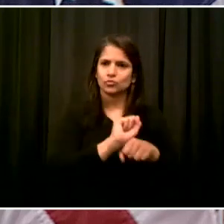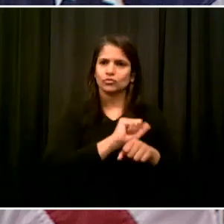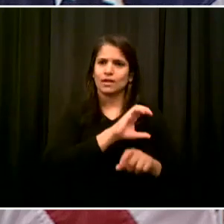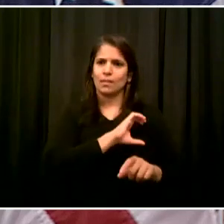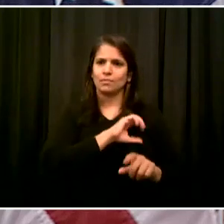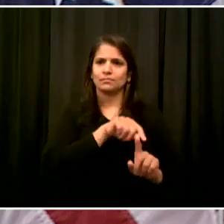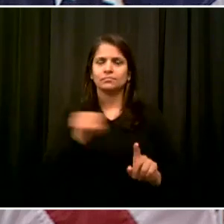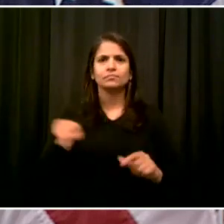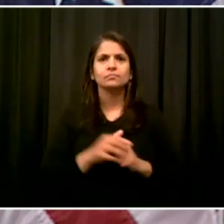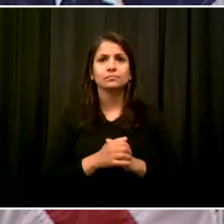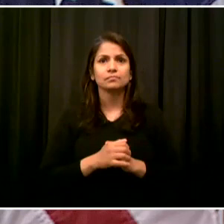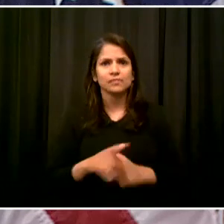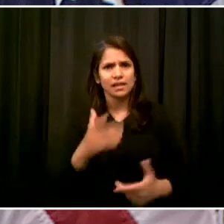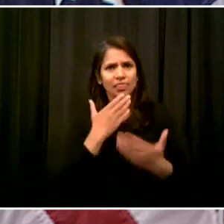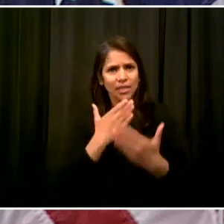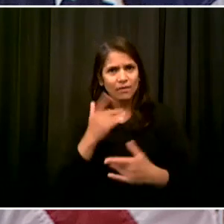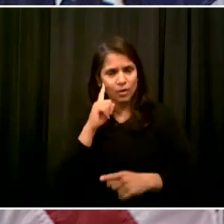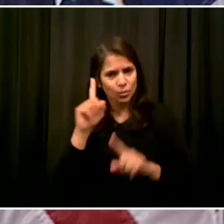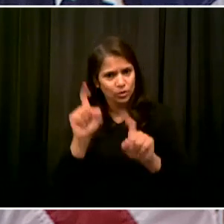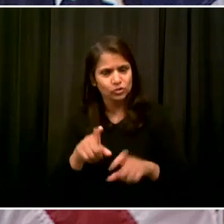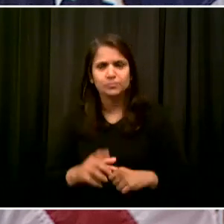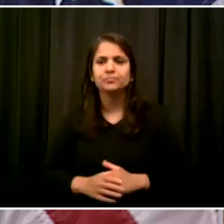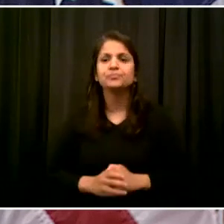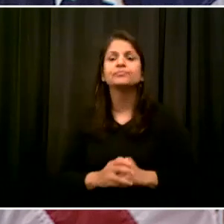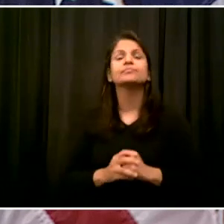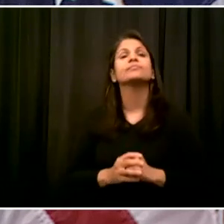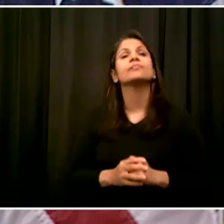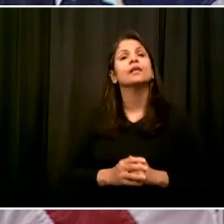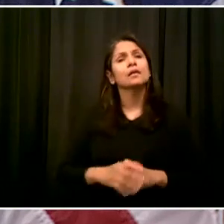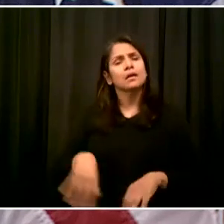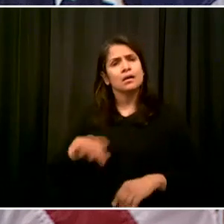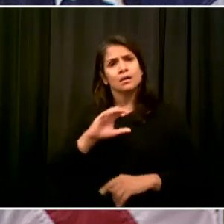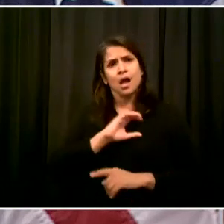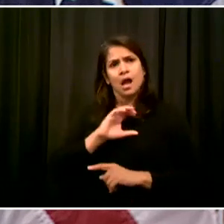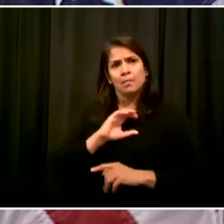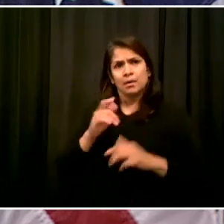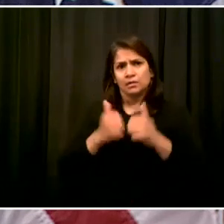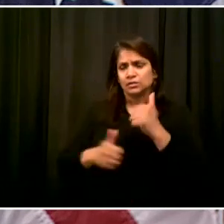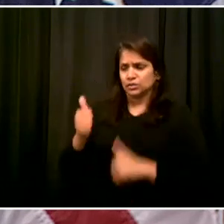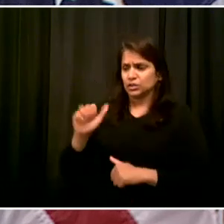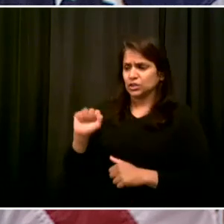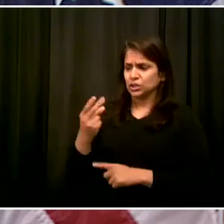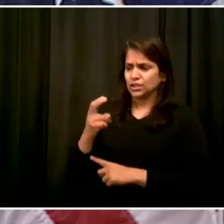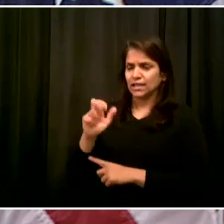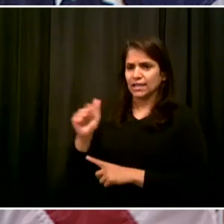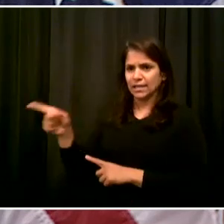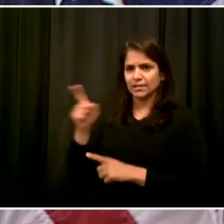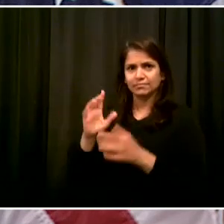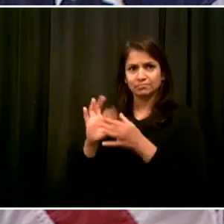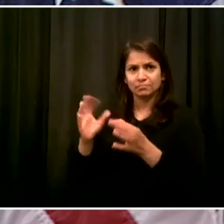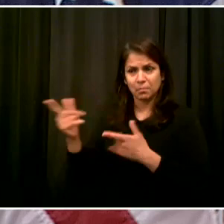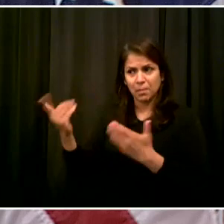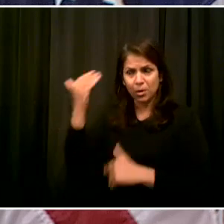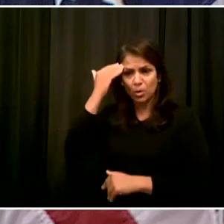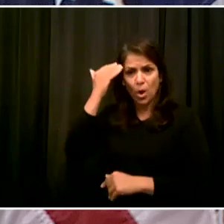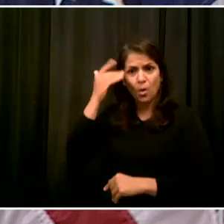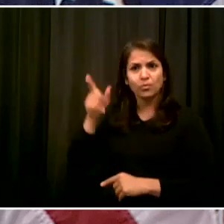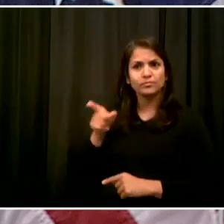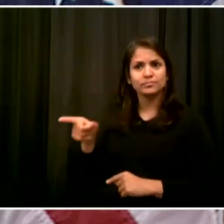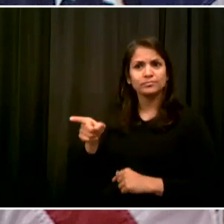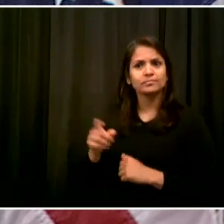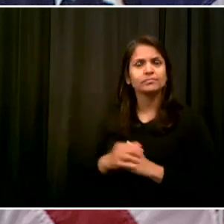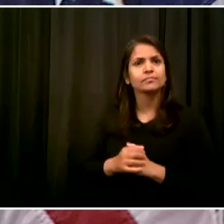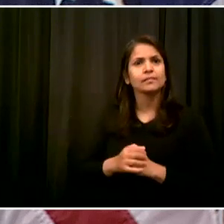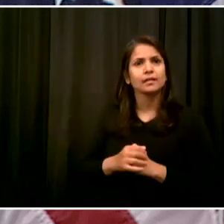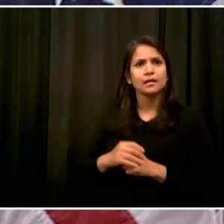you. But Jillian, I really appreciate the question. I'll be quick, but you're raising like big, important themes that